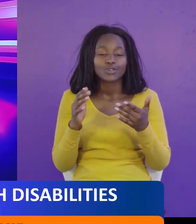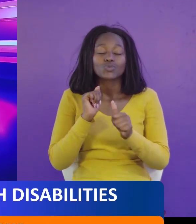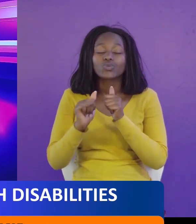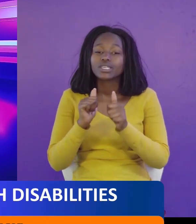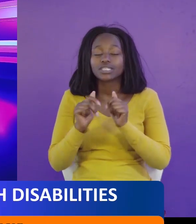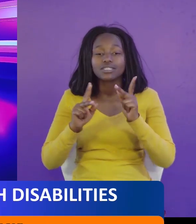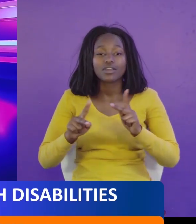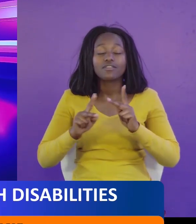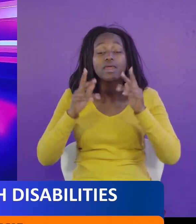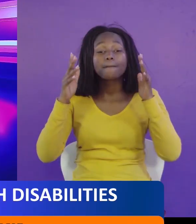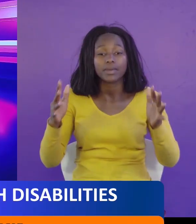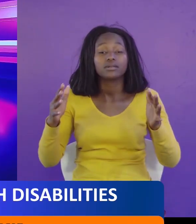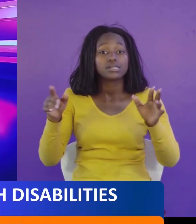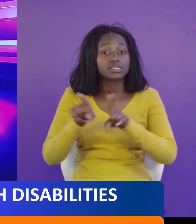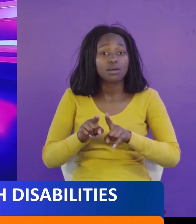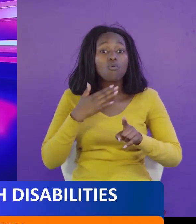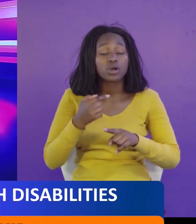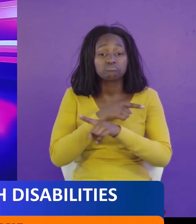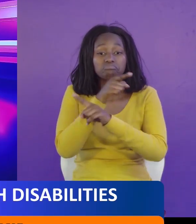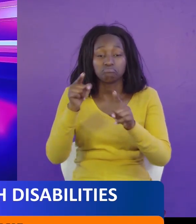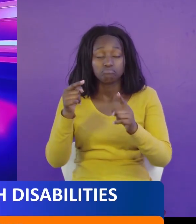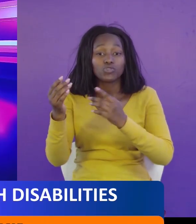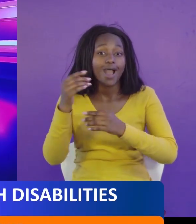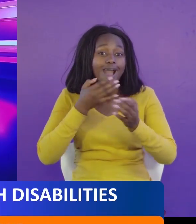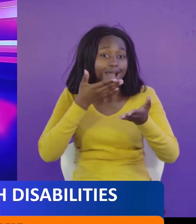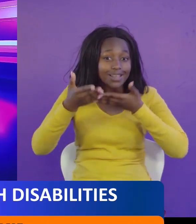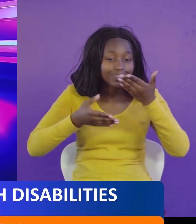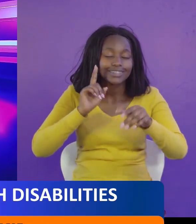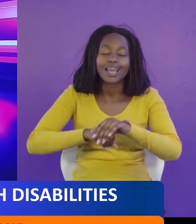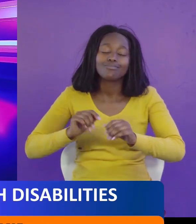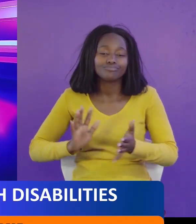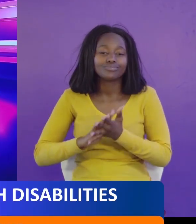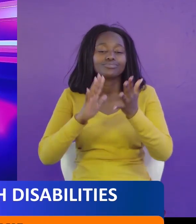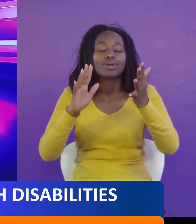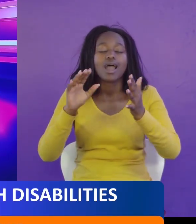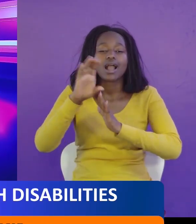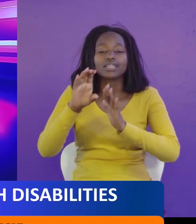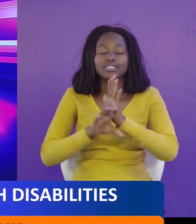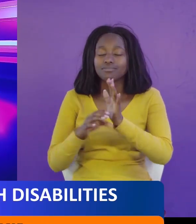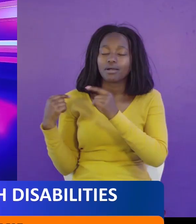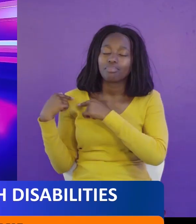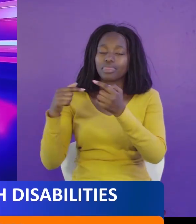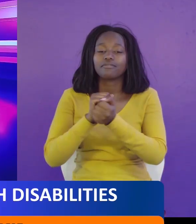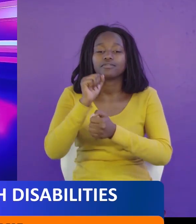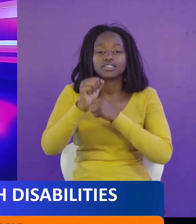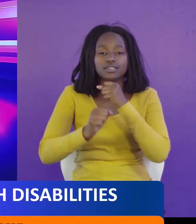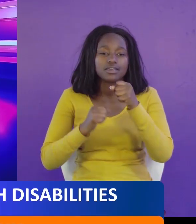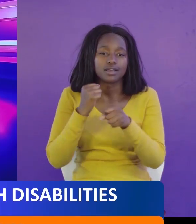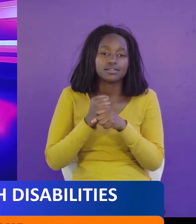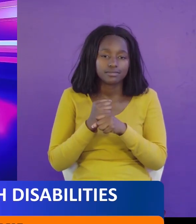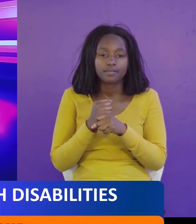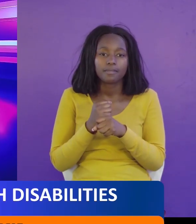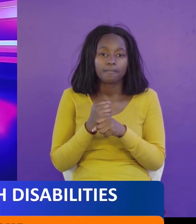room I would like to address with you as we celebrate Katiba at 15, because with us here, we do have a really, really important and